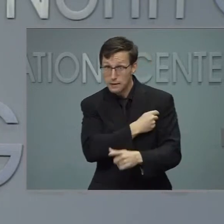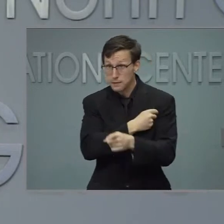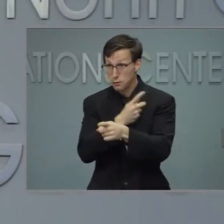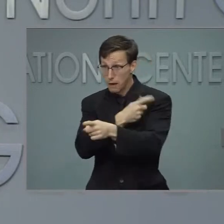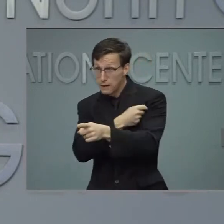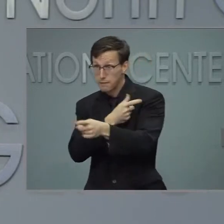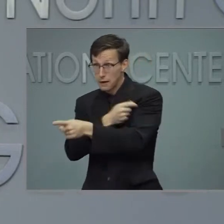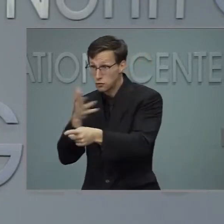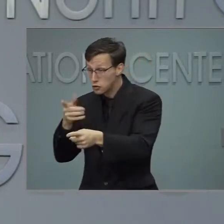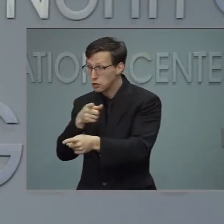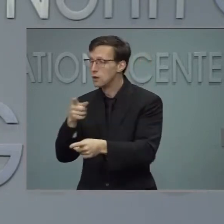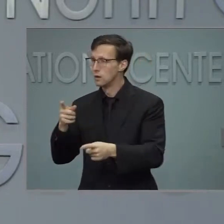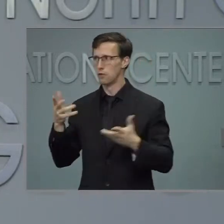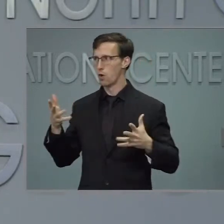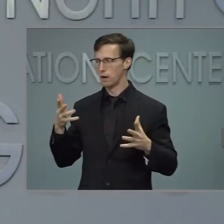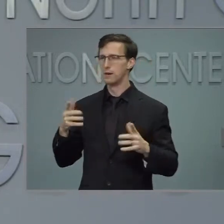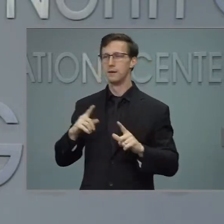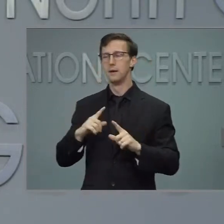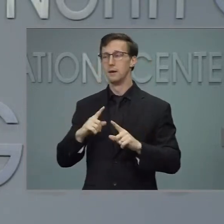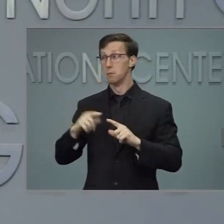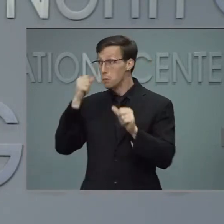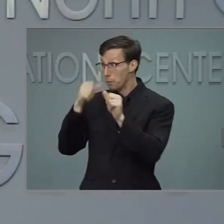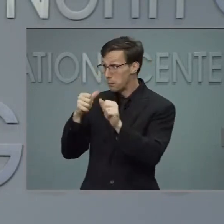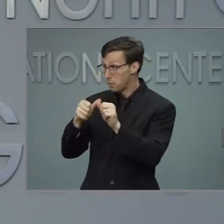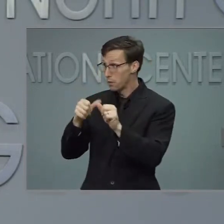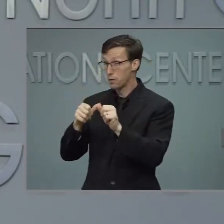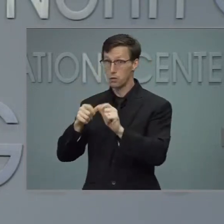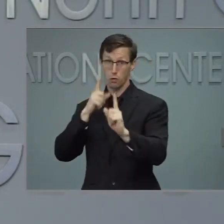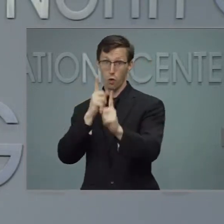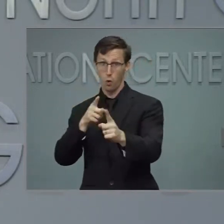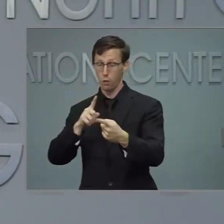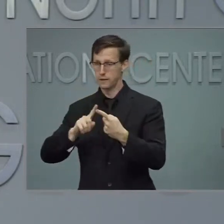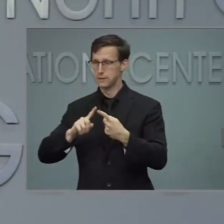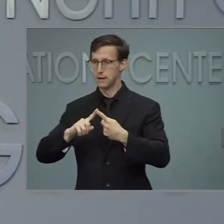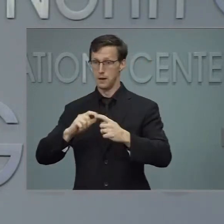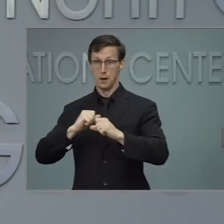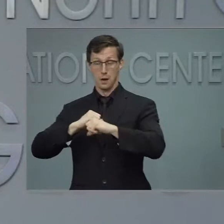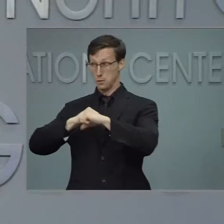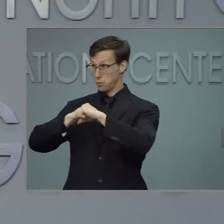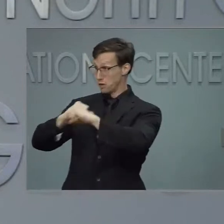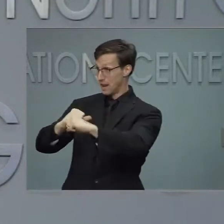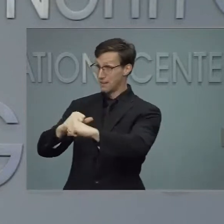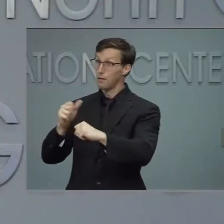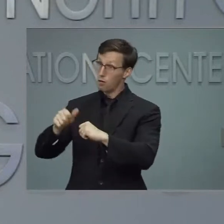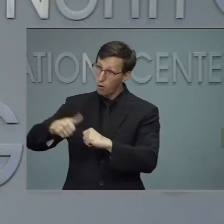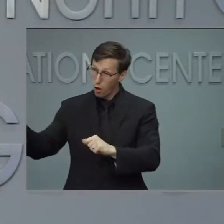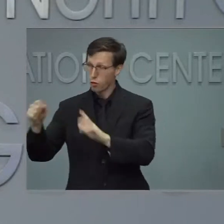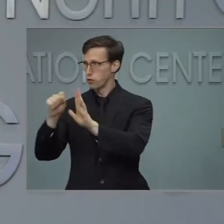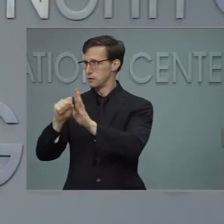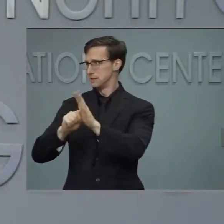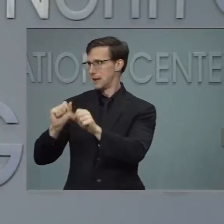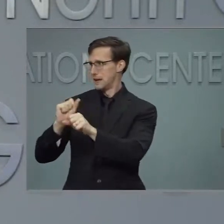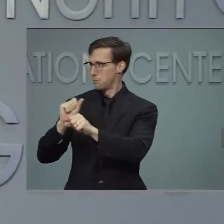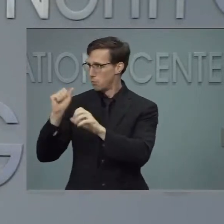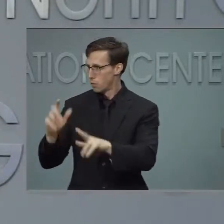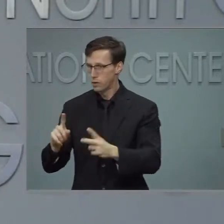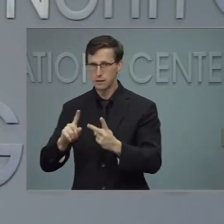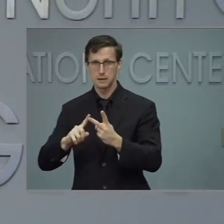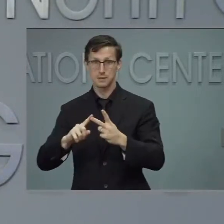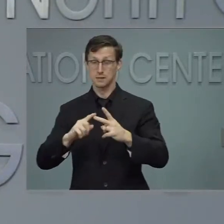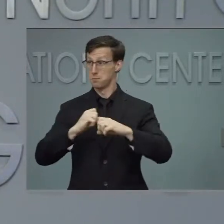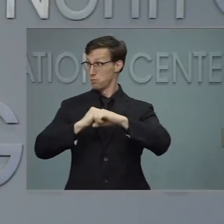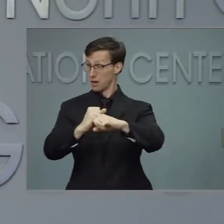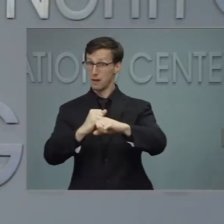And remember, this is to protect other state employees, is to protect customers that may come into state